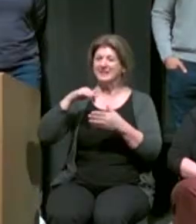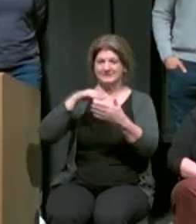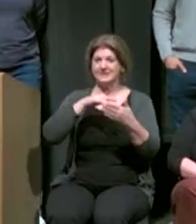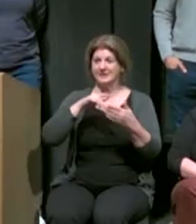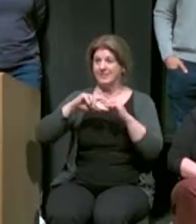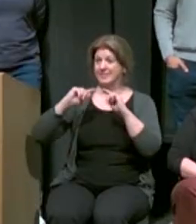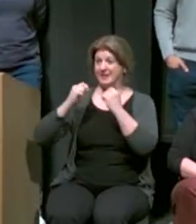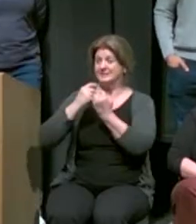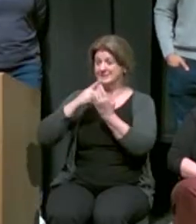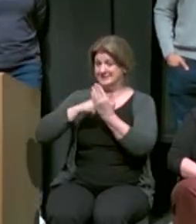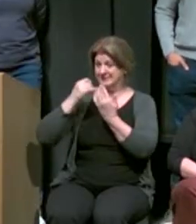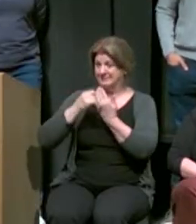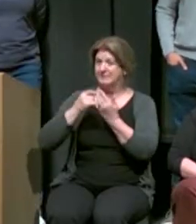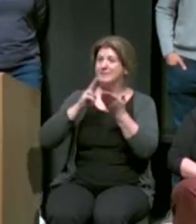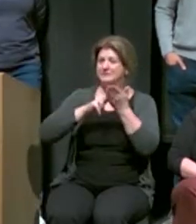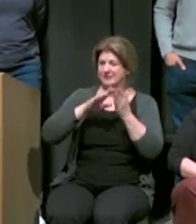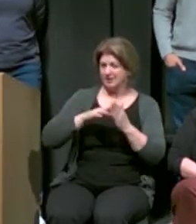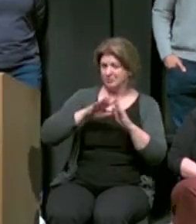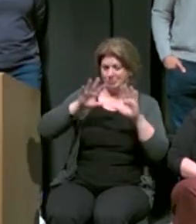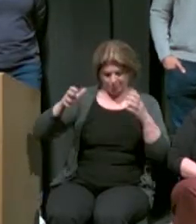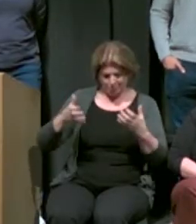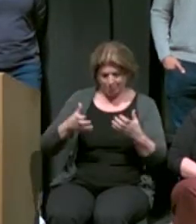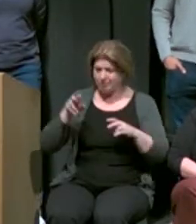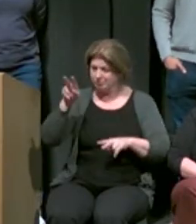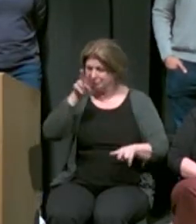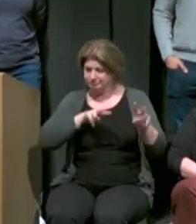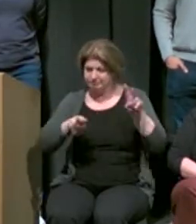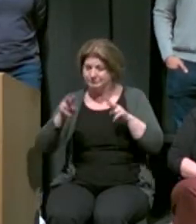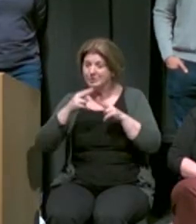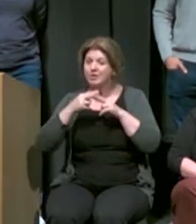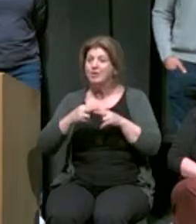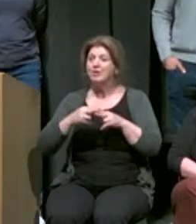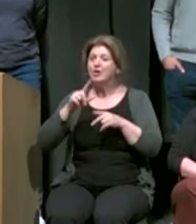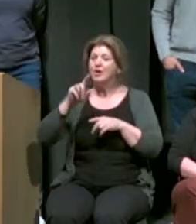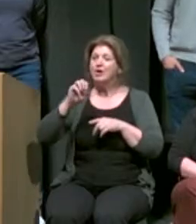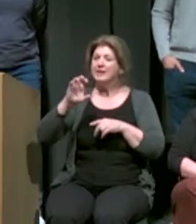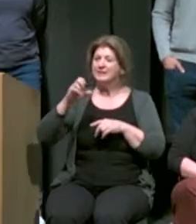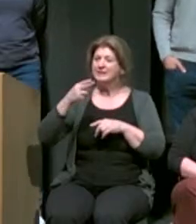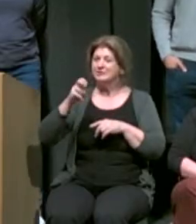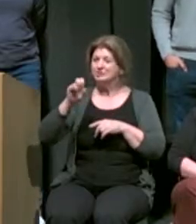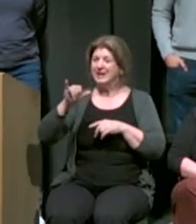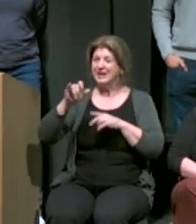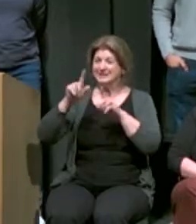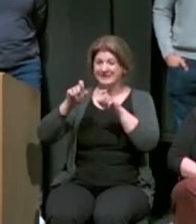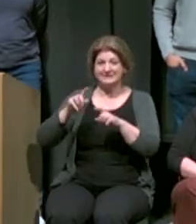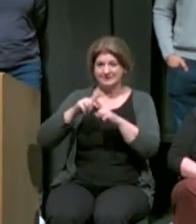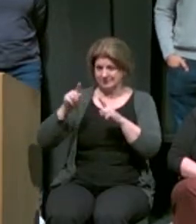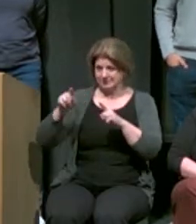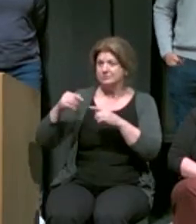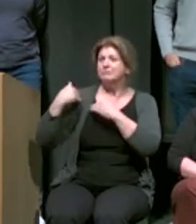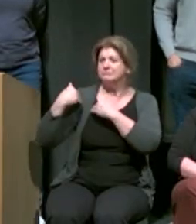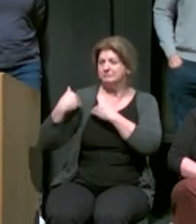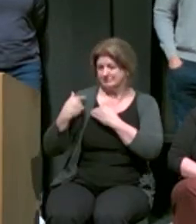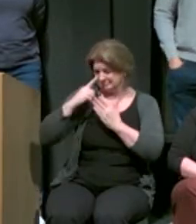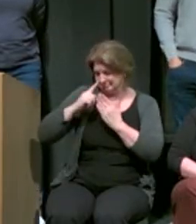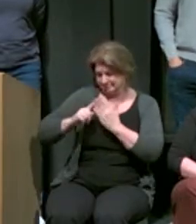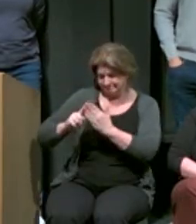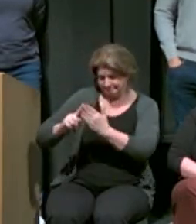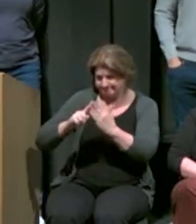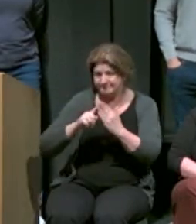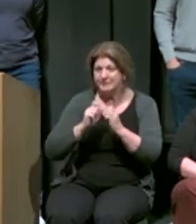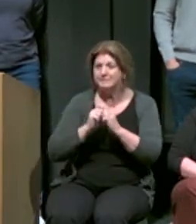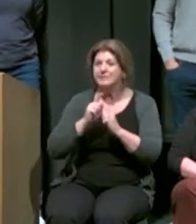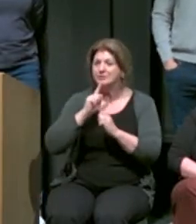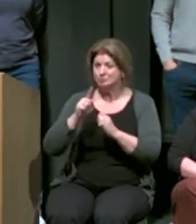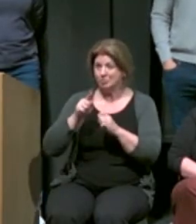project team as well as the contractors looked at, it's referred to as leachate testing. And so they looked to ensure